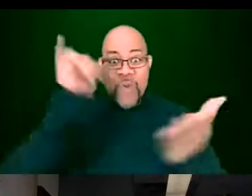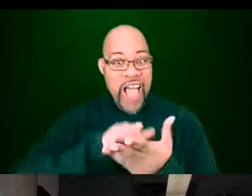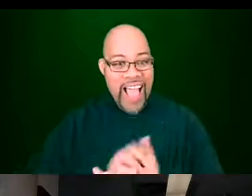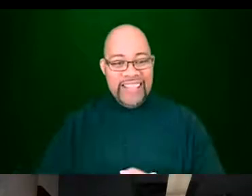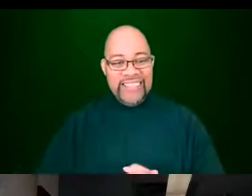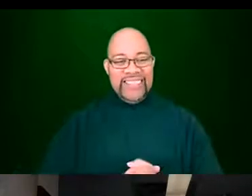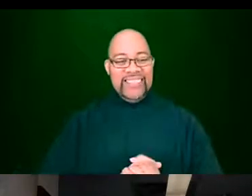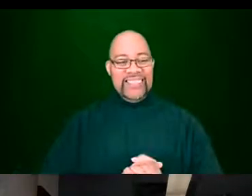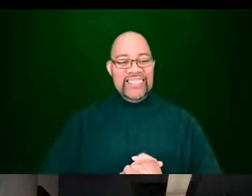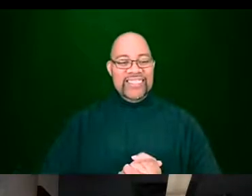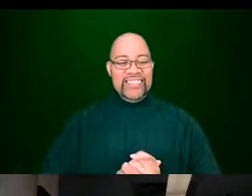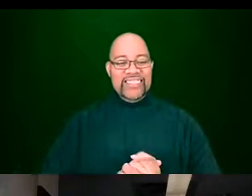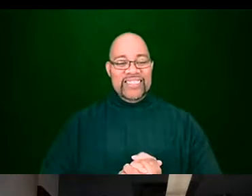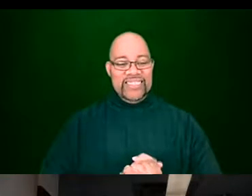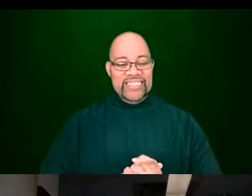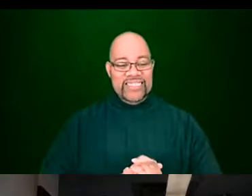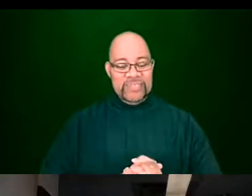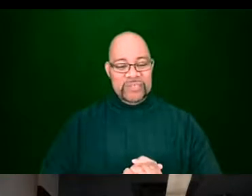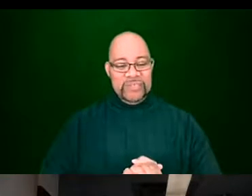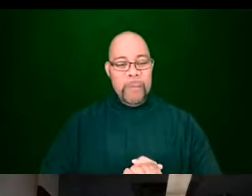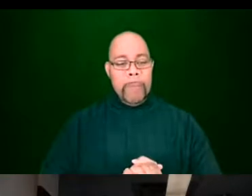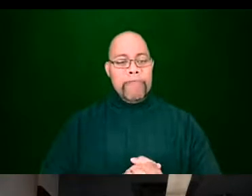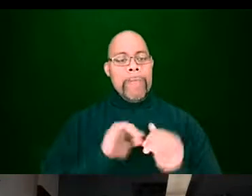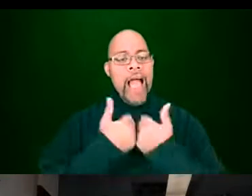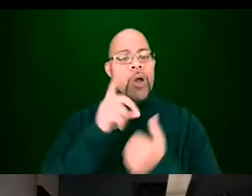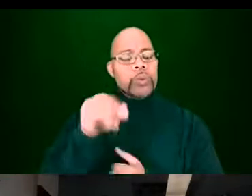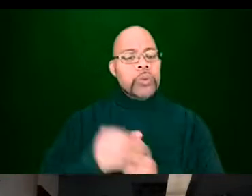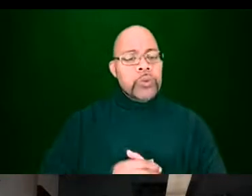go ahead, William, nice and loud. How do,